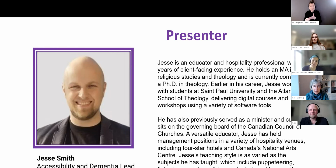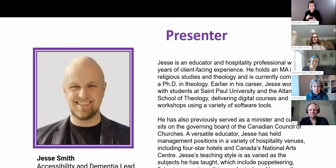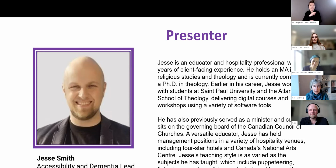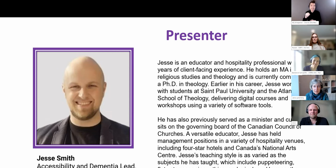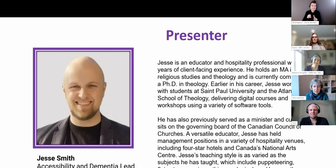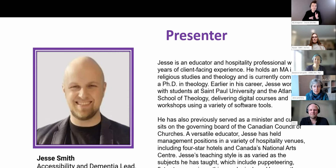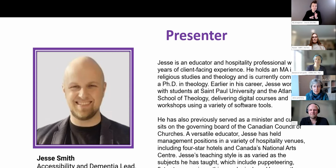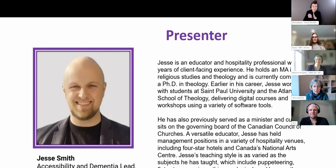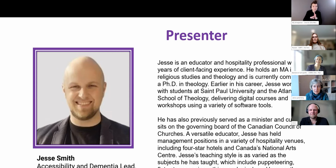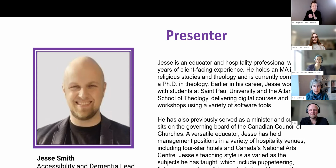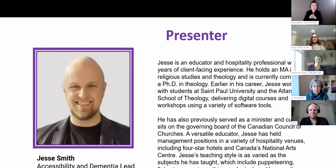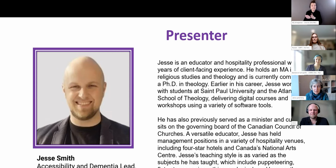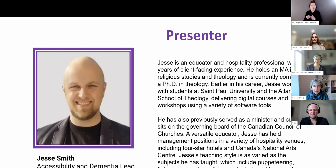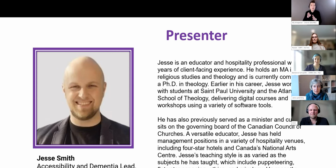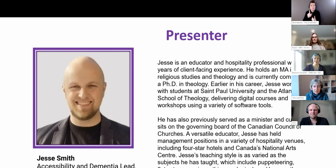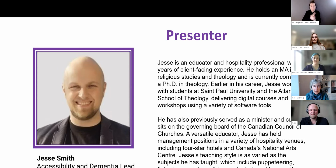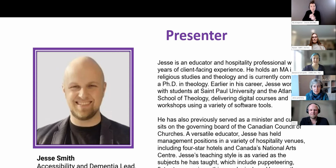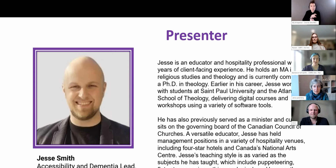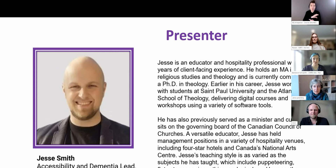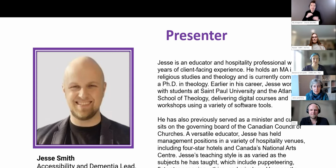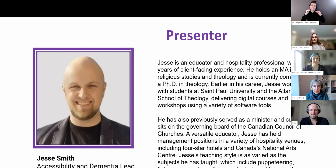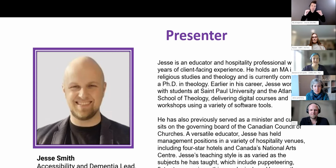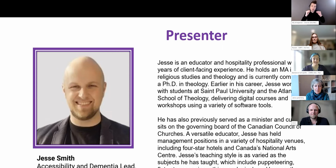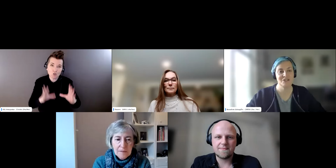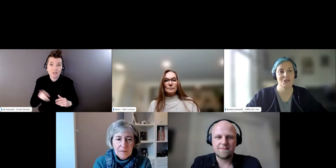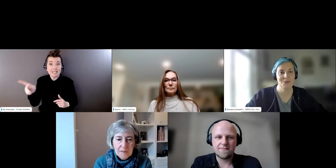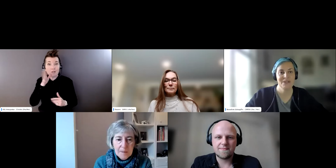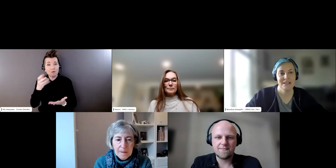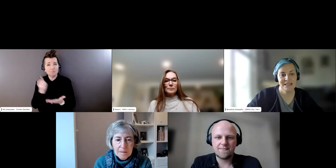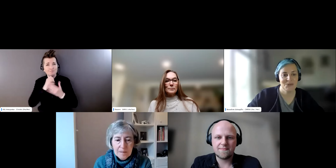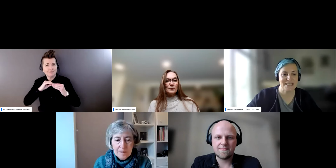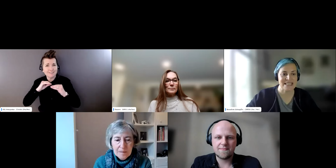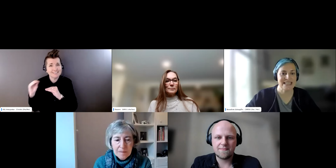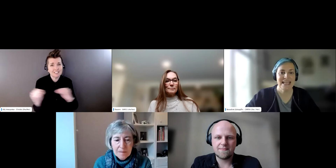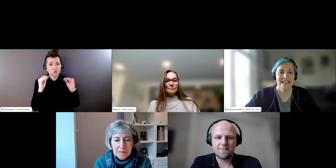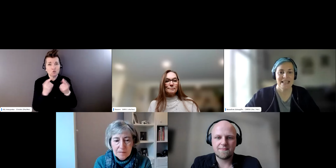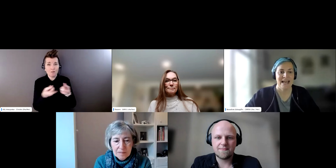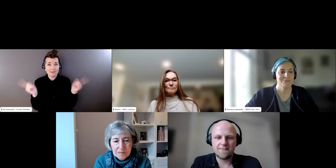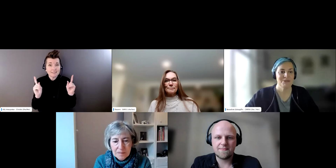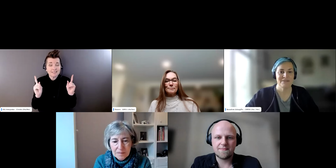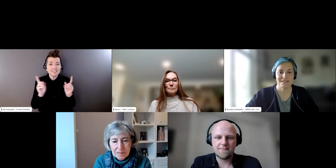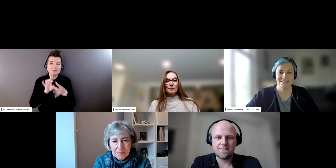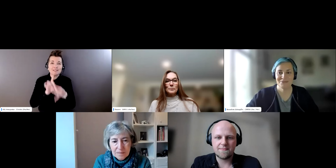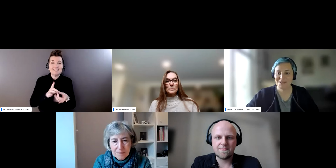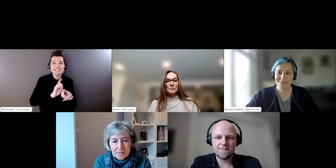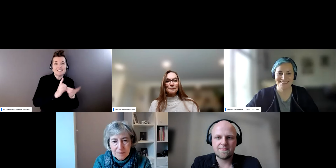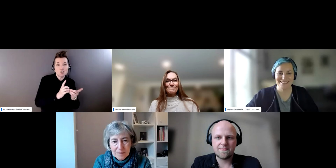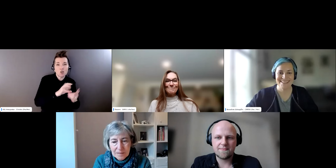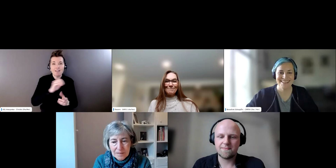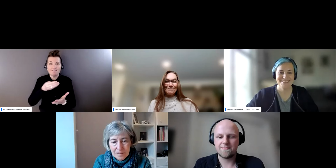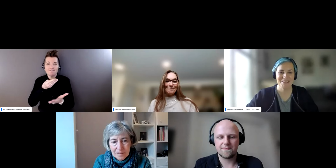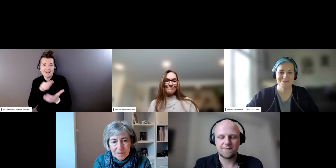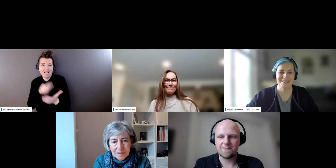instructor. And today he's going to tell us more about financial and digital literacy. I believe this is it for all